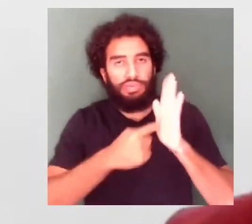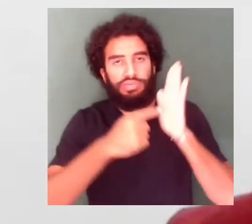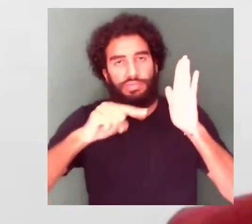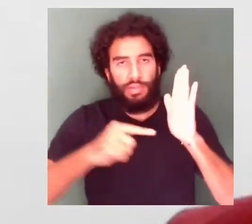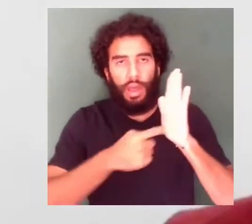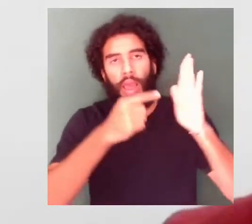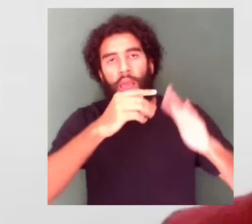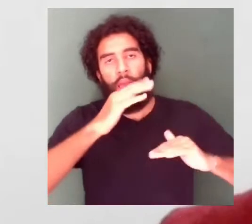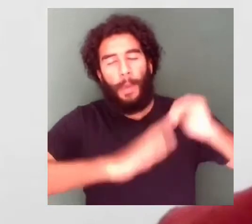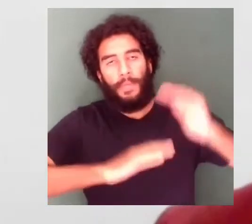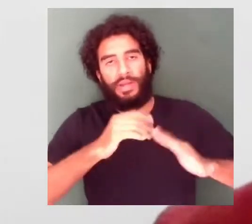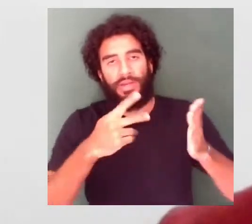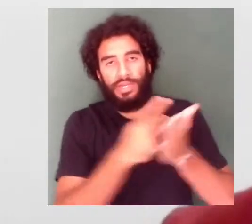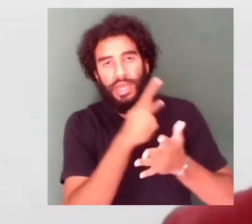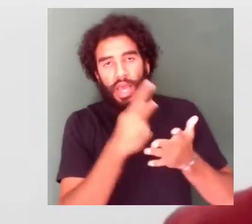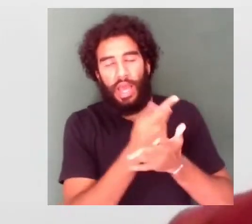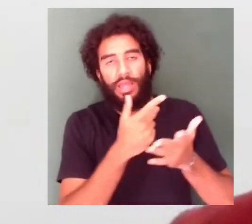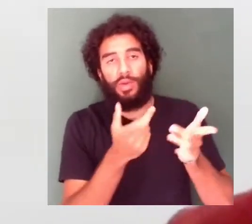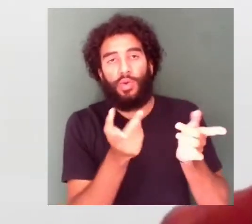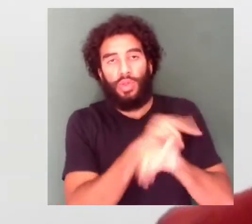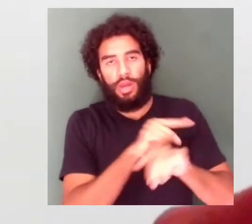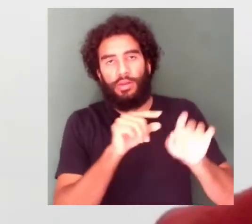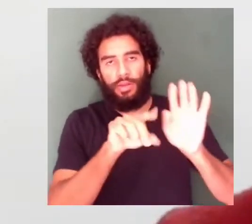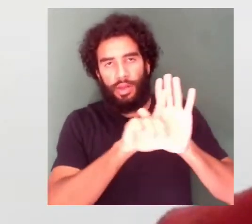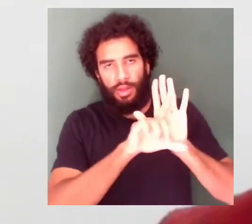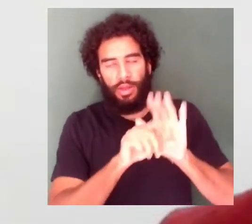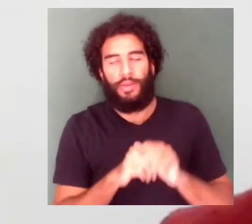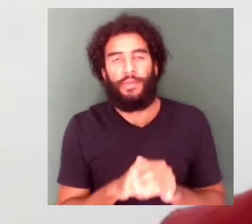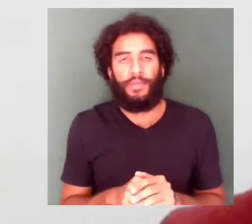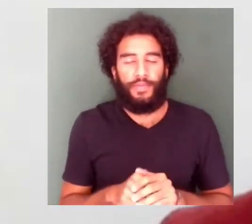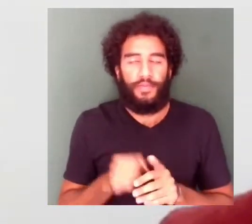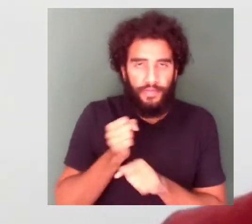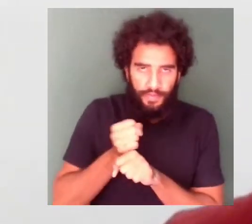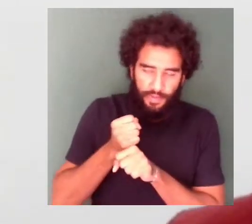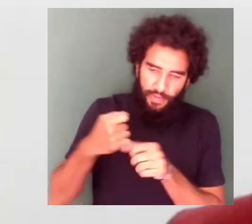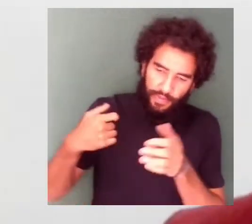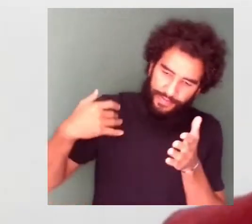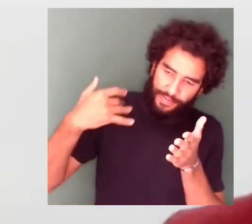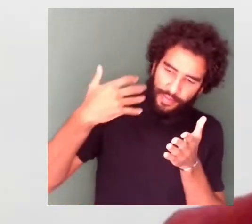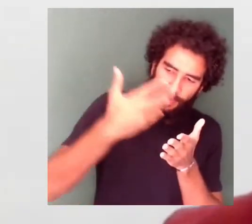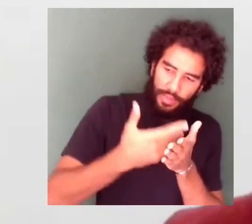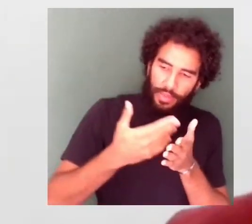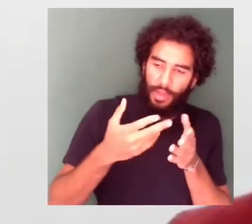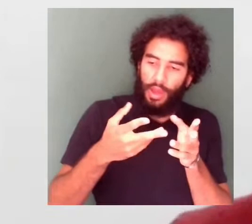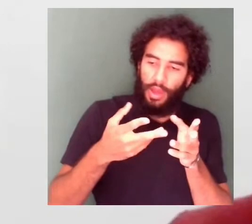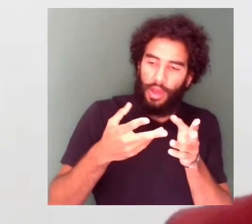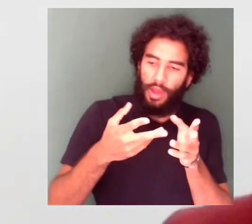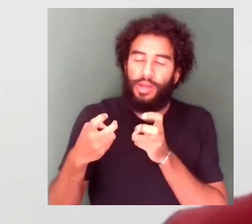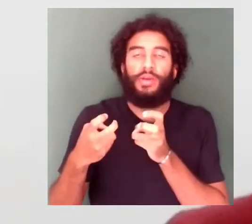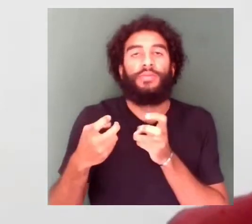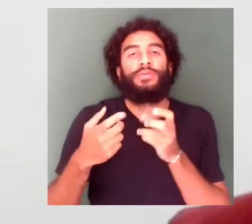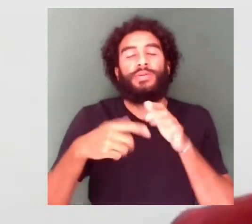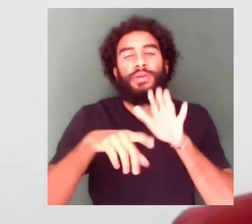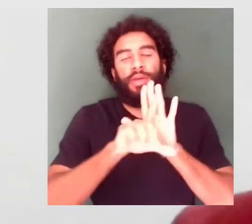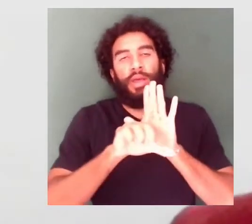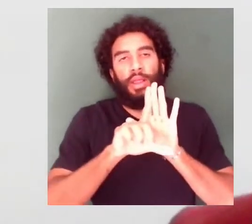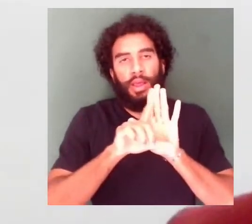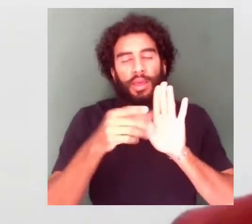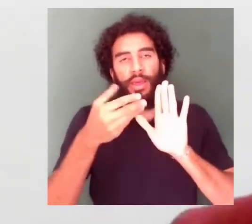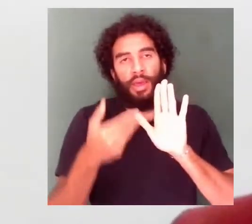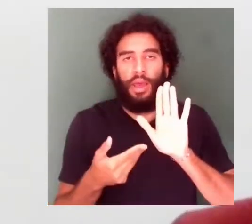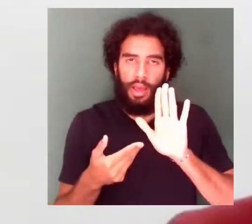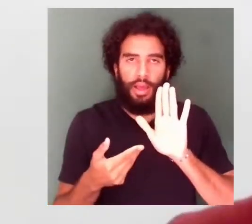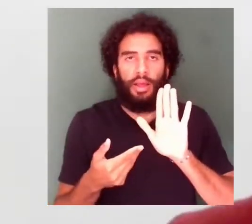denounce irregular practices. And throughout these years,